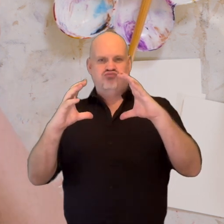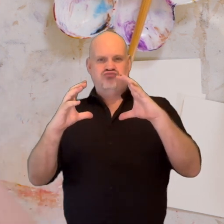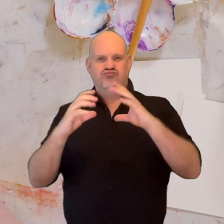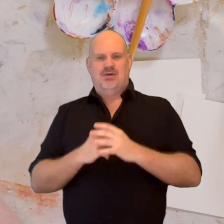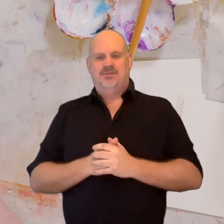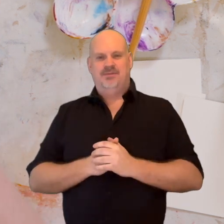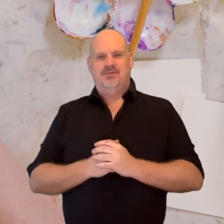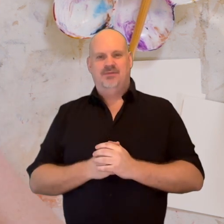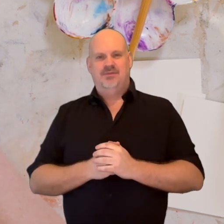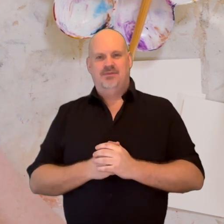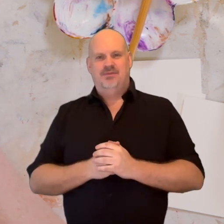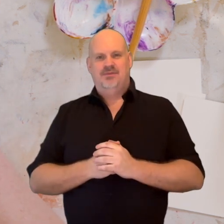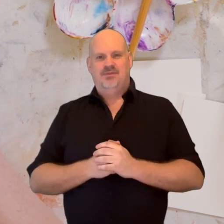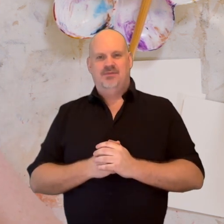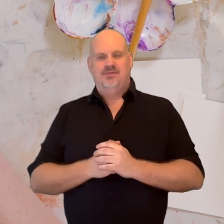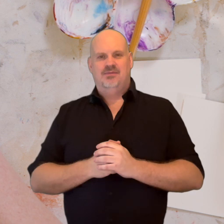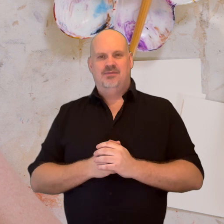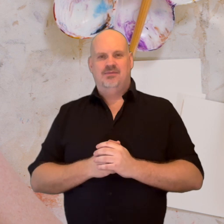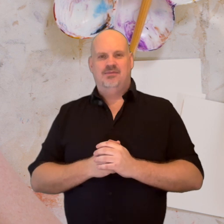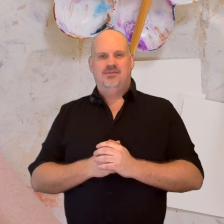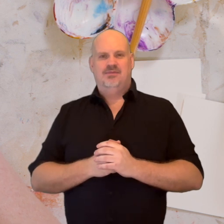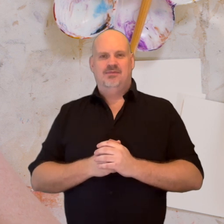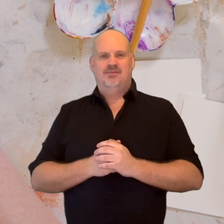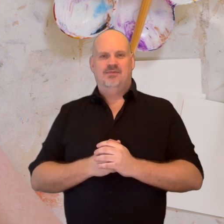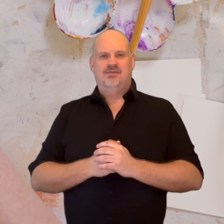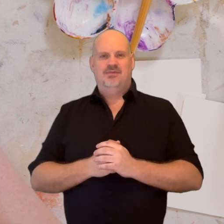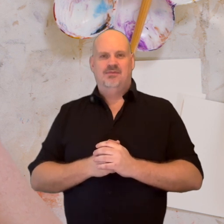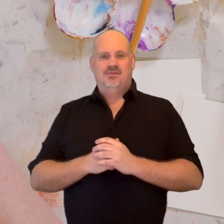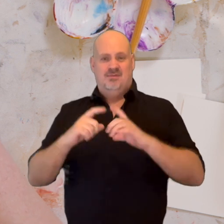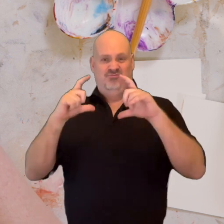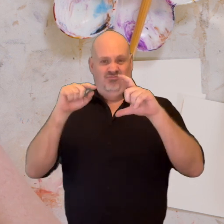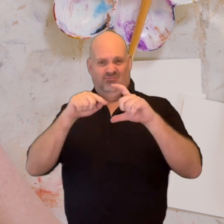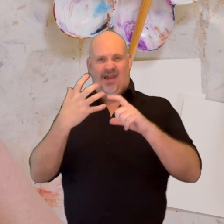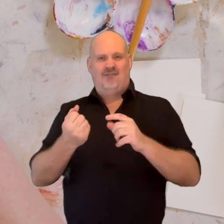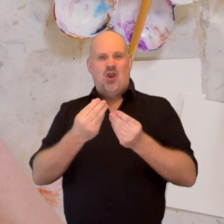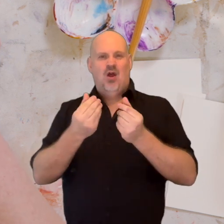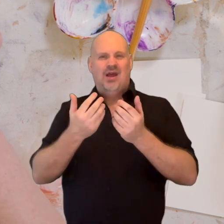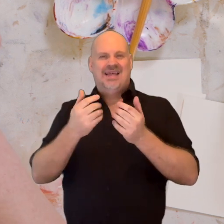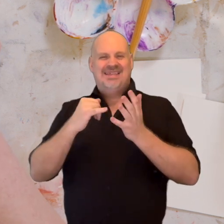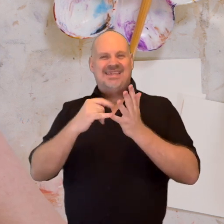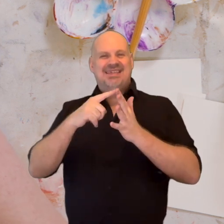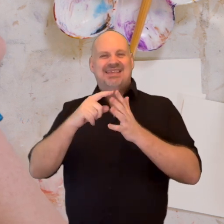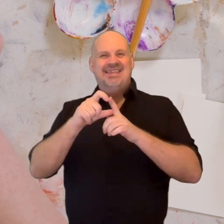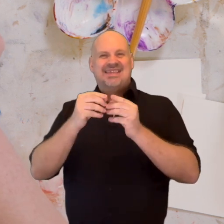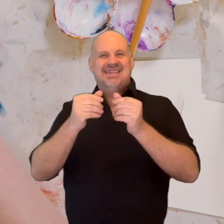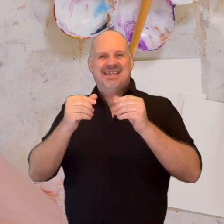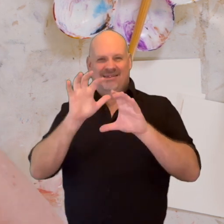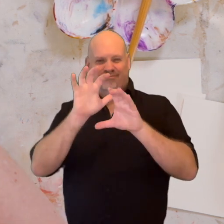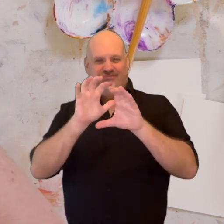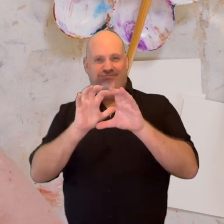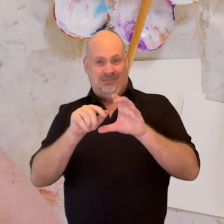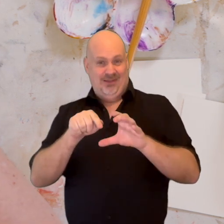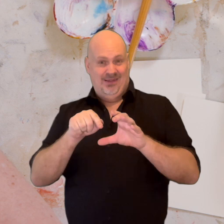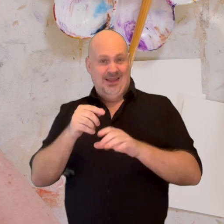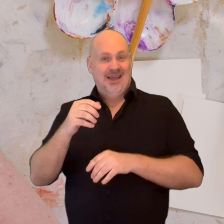head which has lots of seeds in it. That's where you get sunflower seeds from.